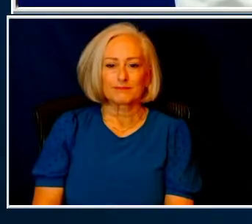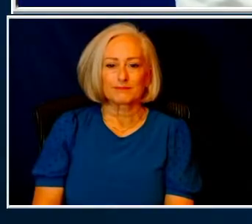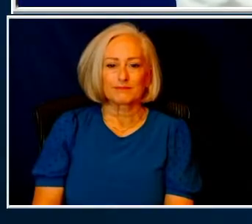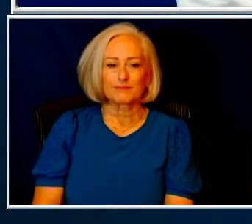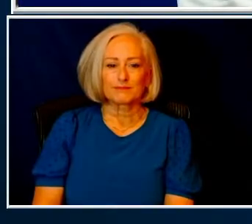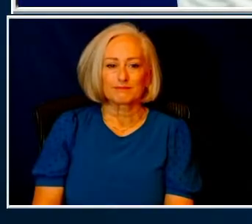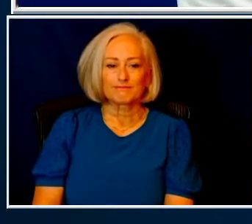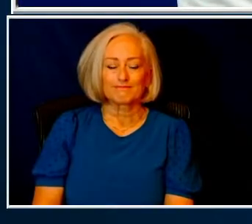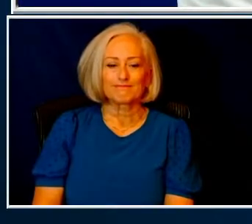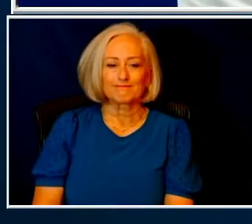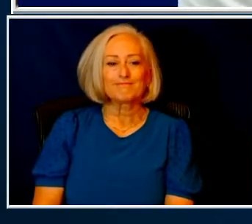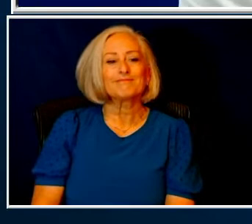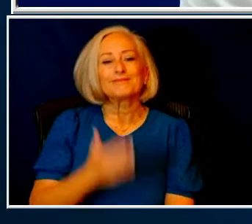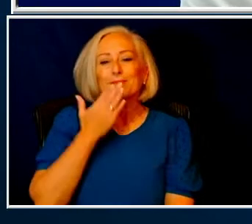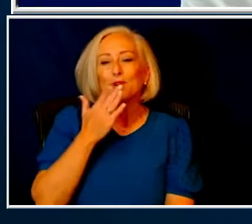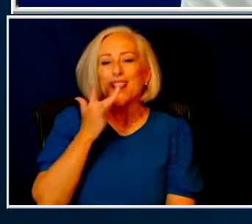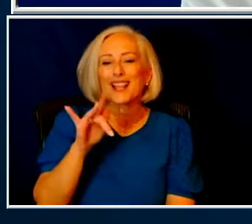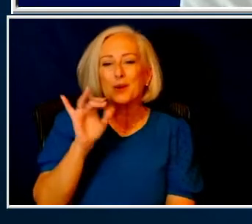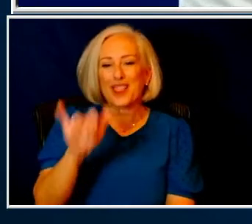good. Well, good luck with that.